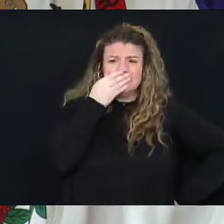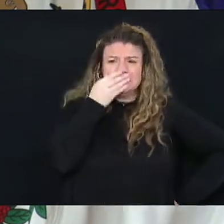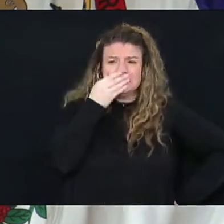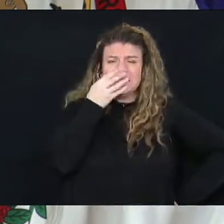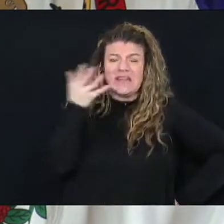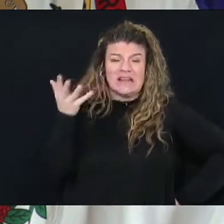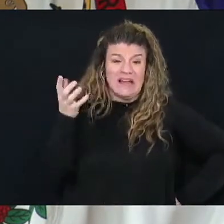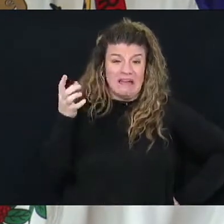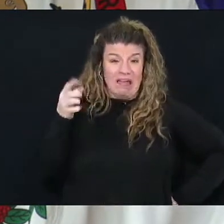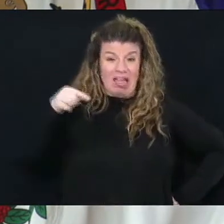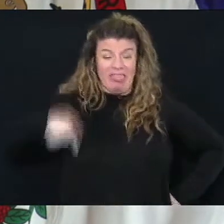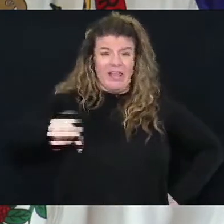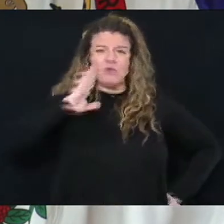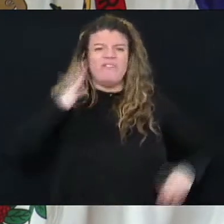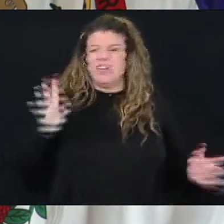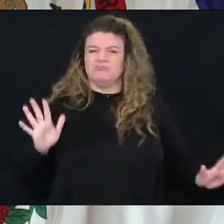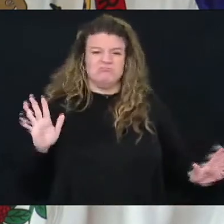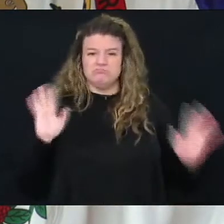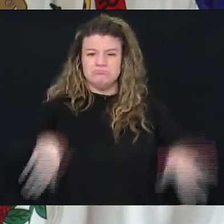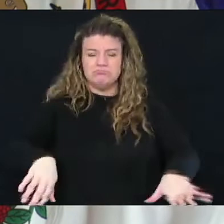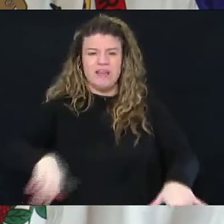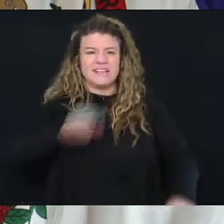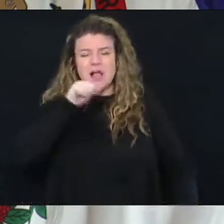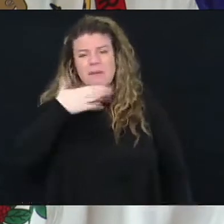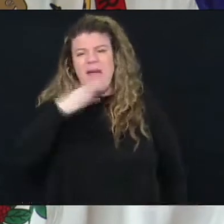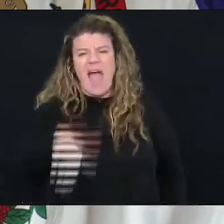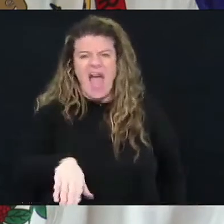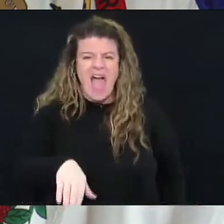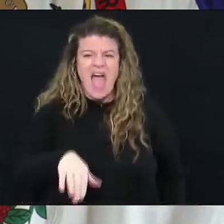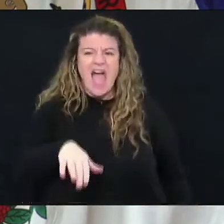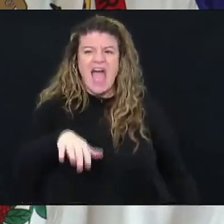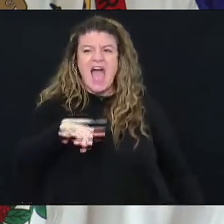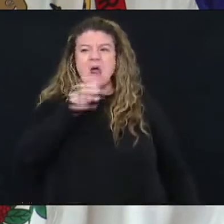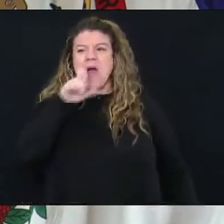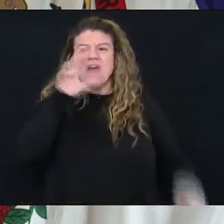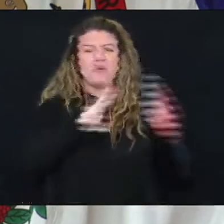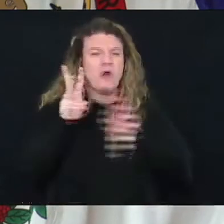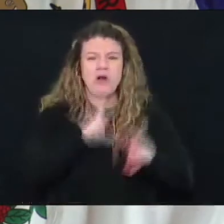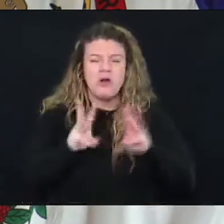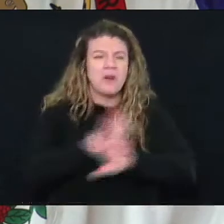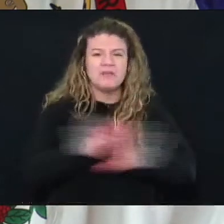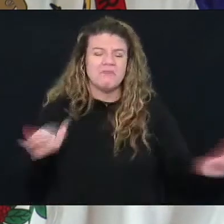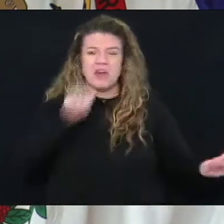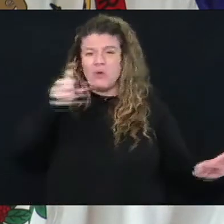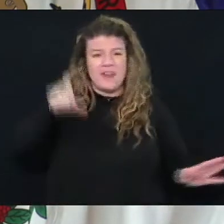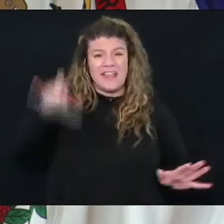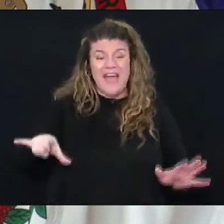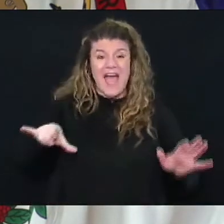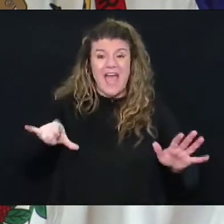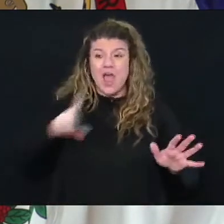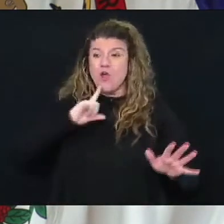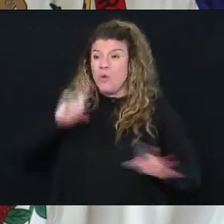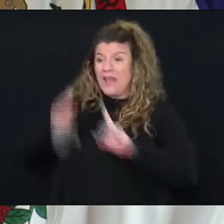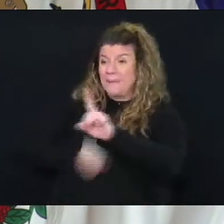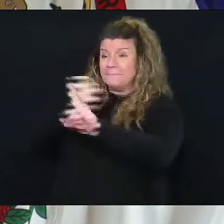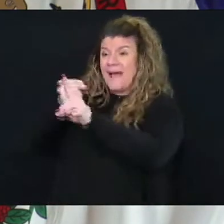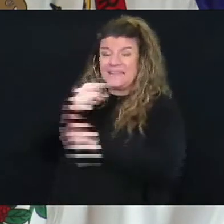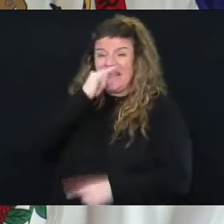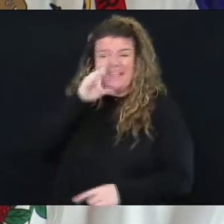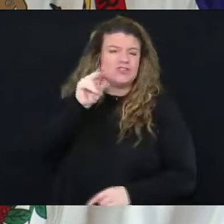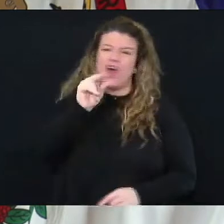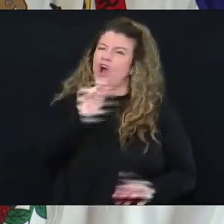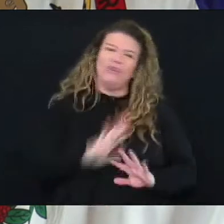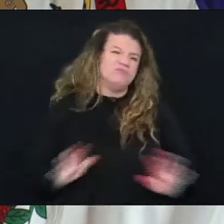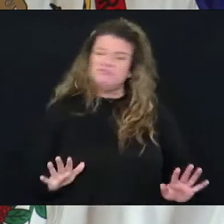this thing's going to pass or it's not going to be too bad or whatever it may be. and it doesn't really affect our kids in